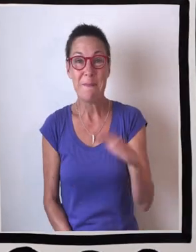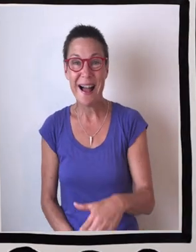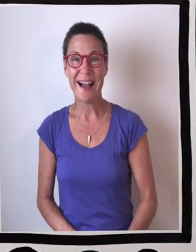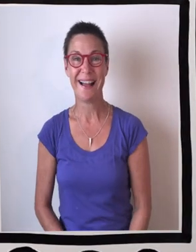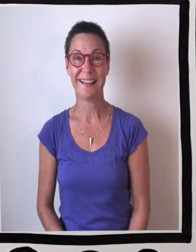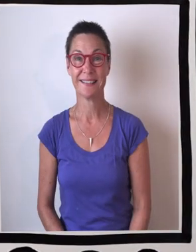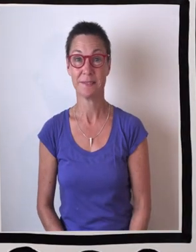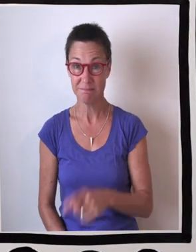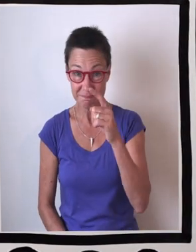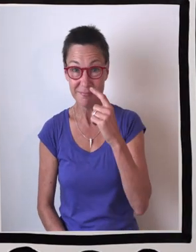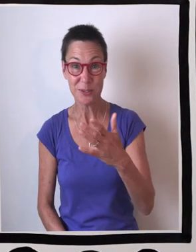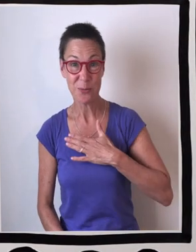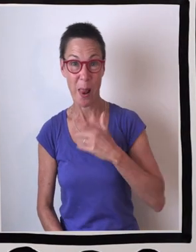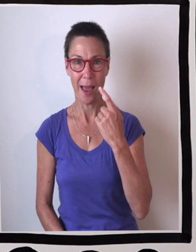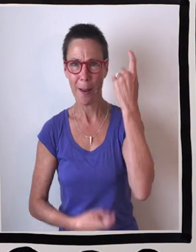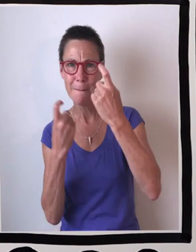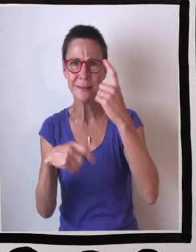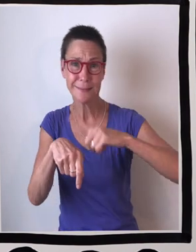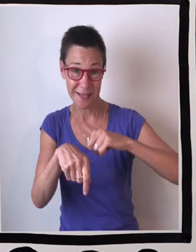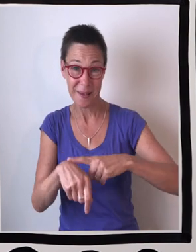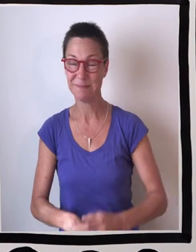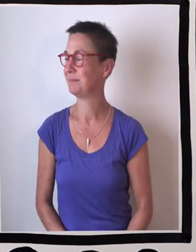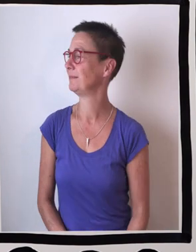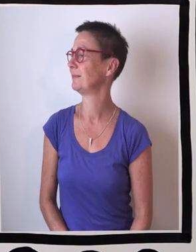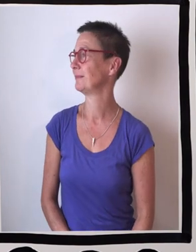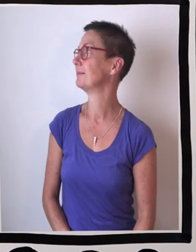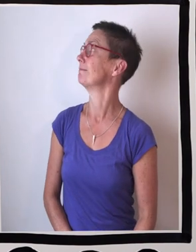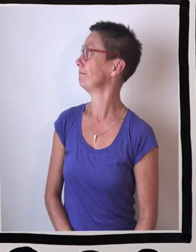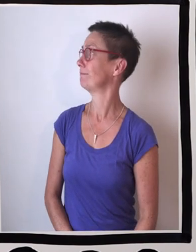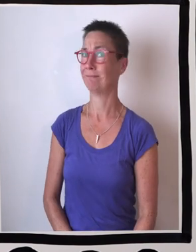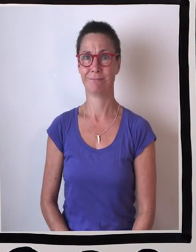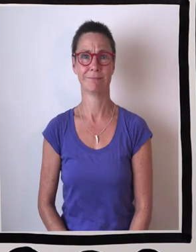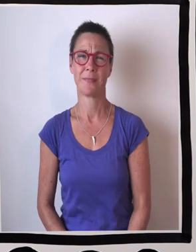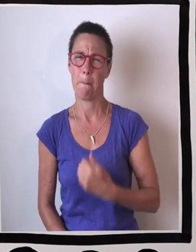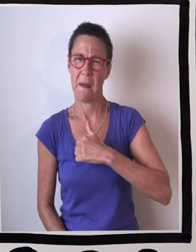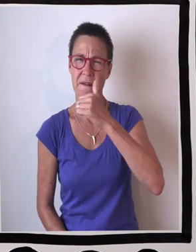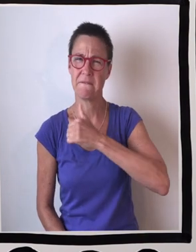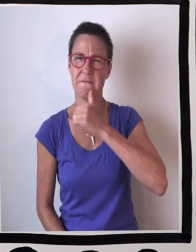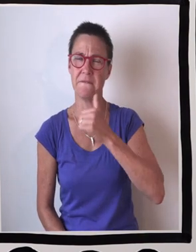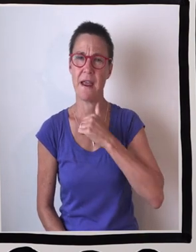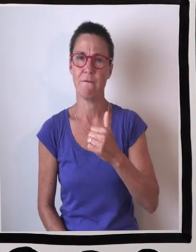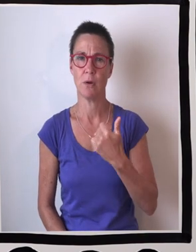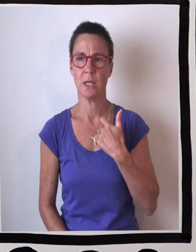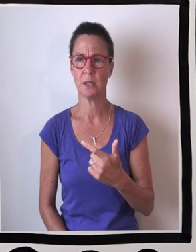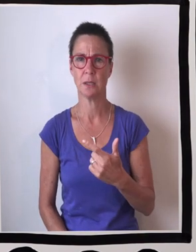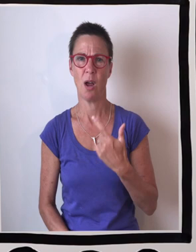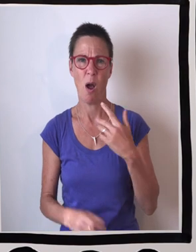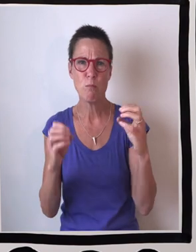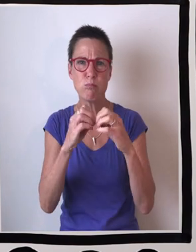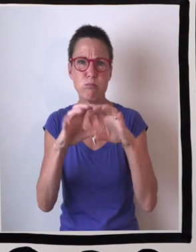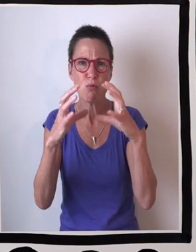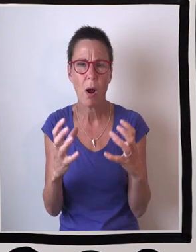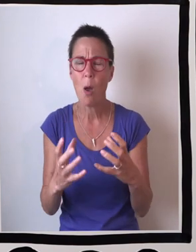Welcome back! Did you like puzzle time? Oh, I certainly did. My favourite vegetable is broccoli.